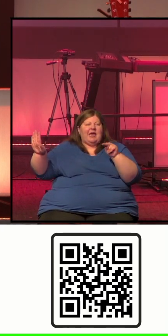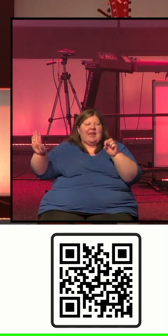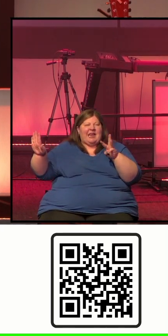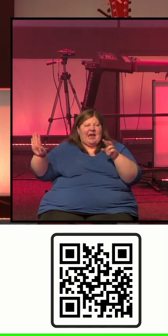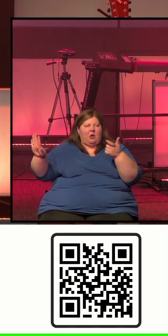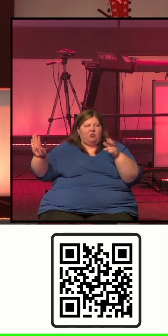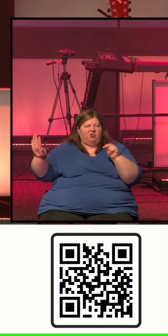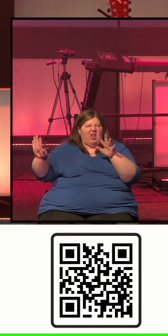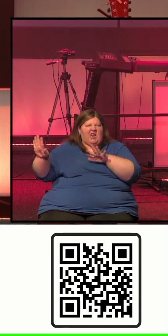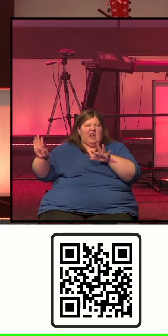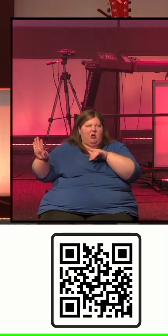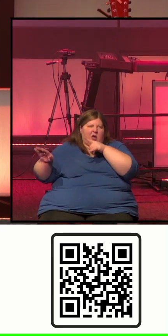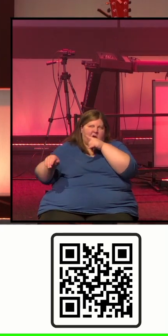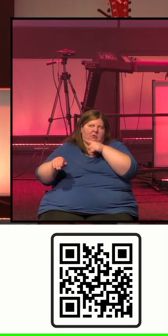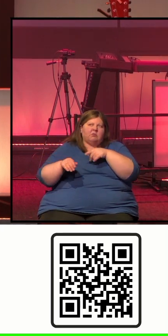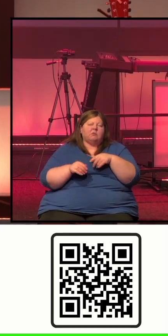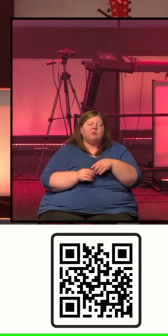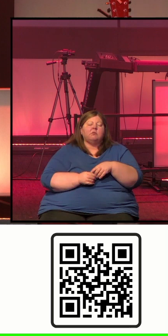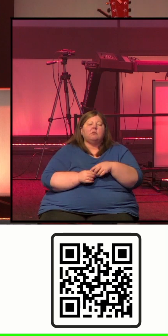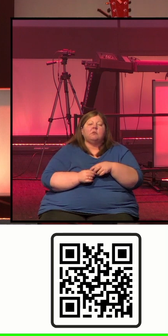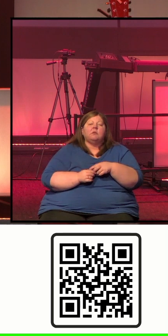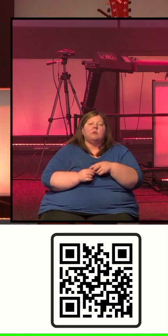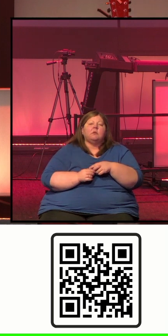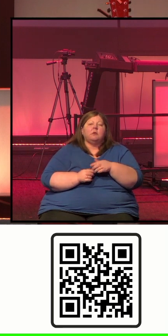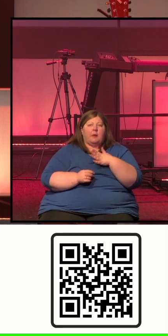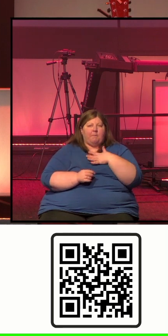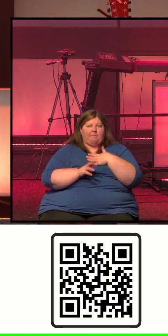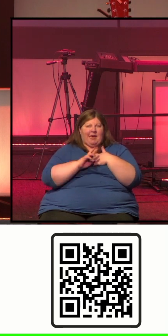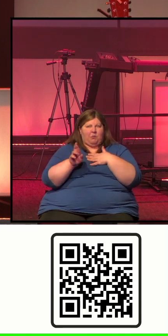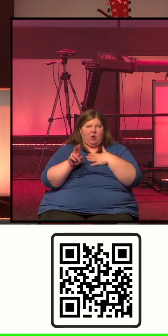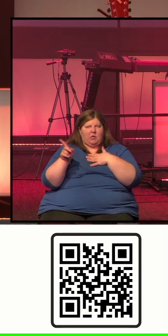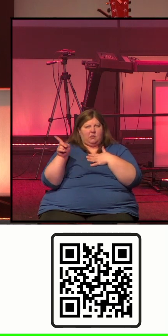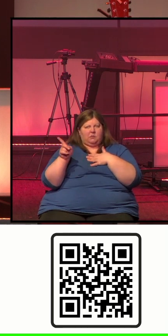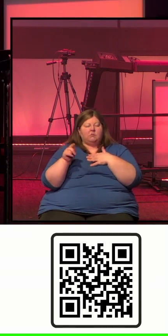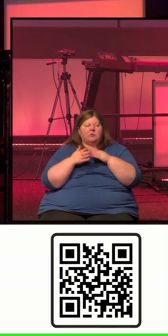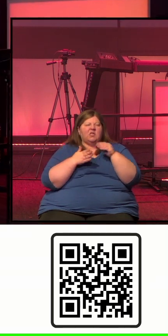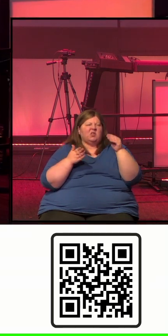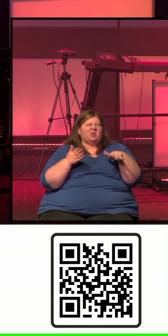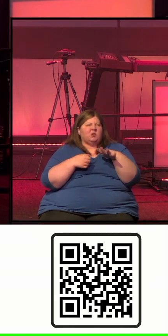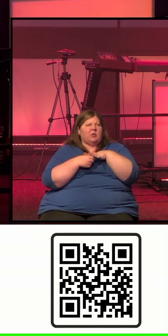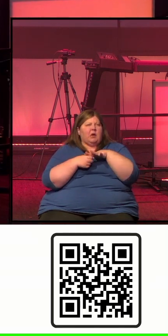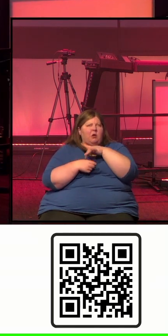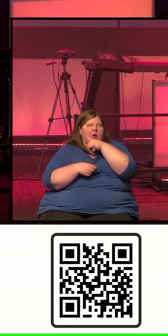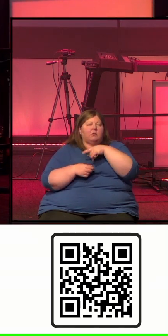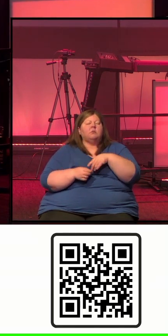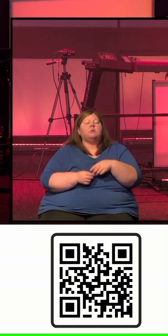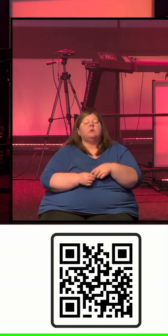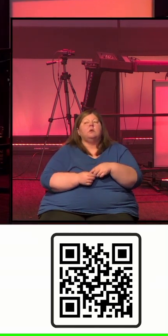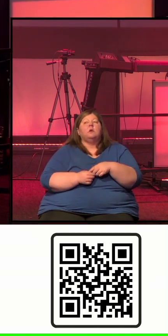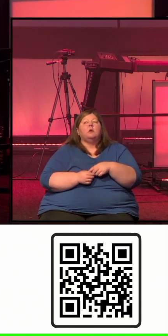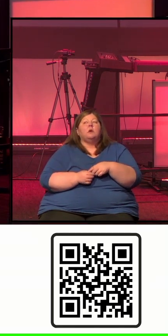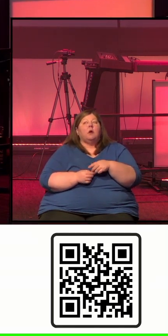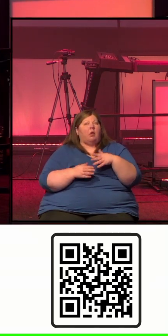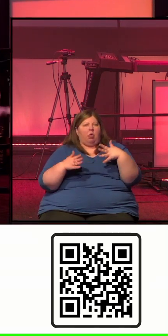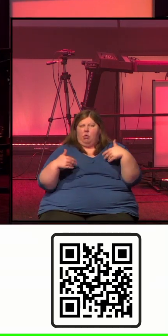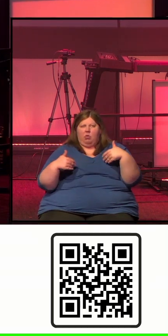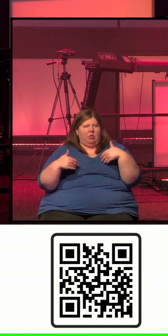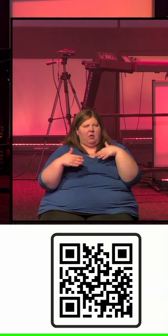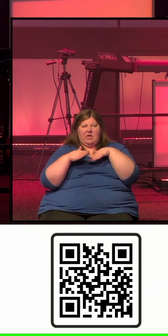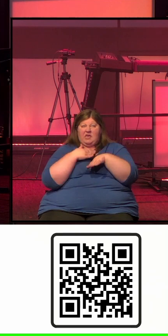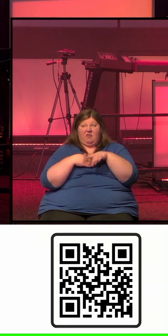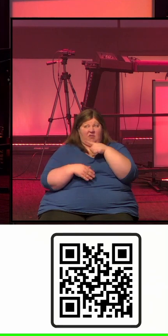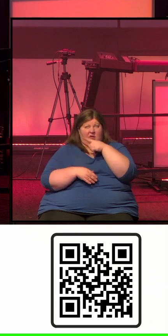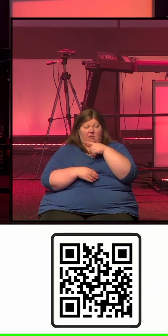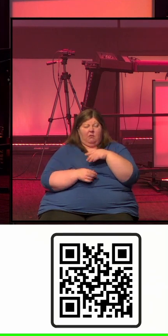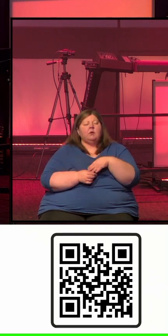area, which is right over here to my right, your left, our student ministry area. And if you're if you've never been in the building before,